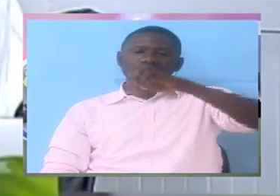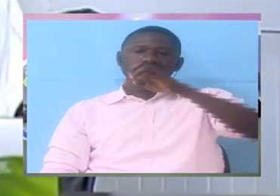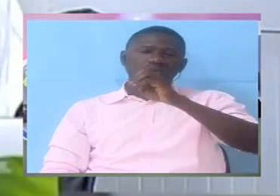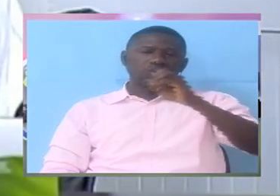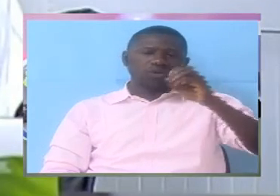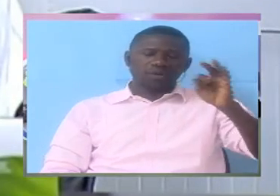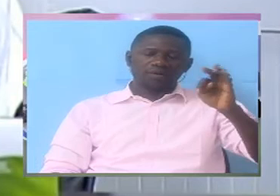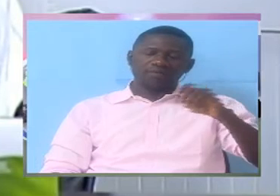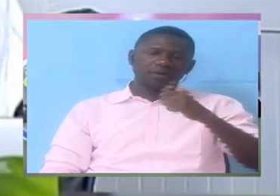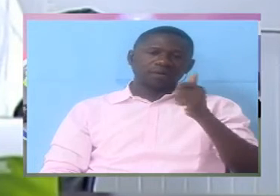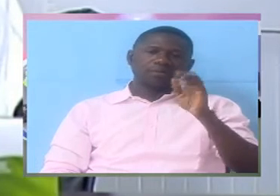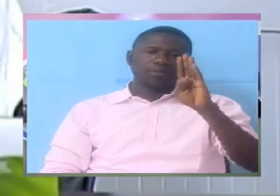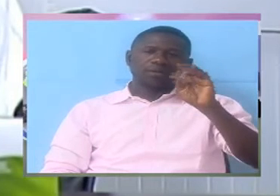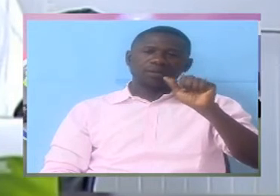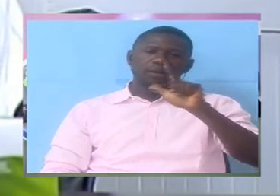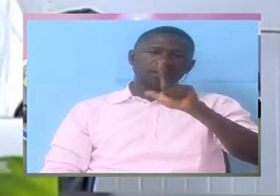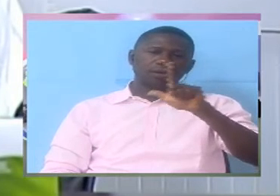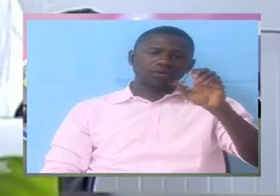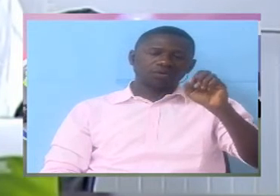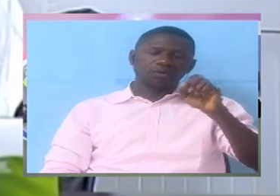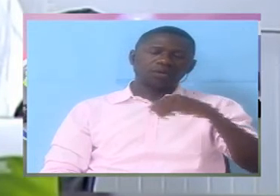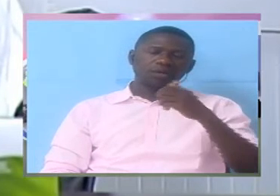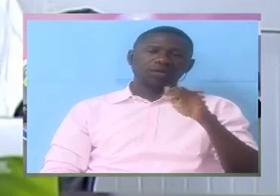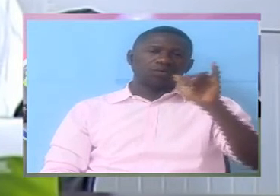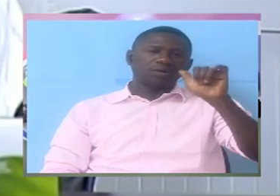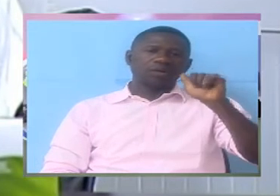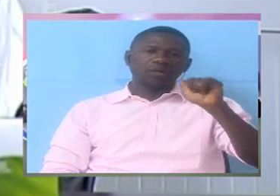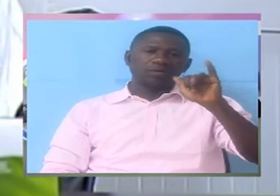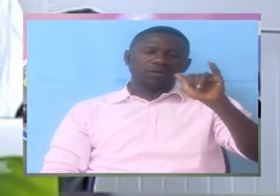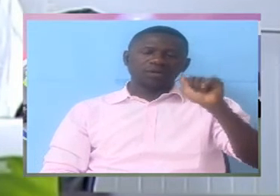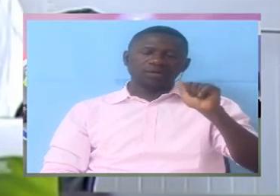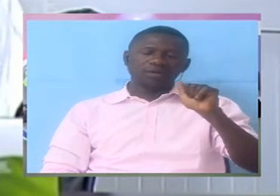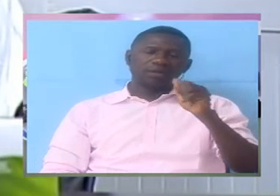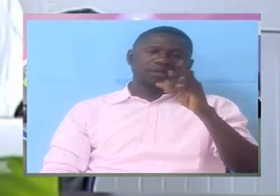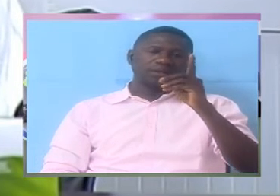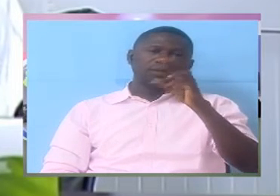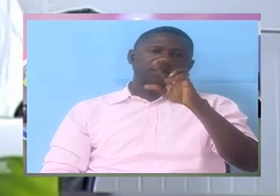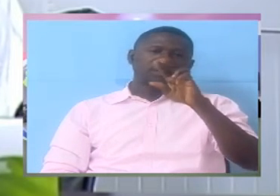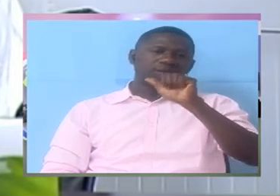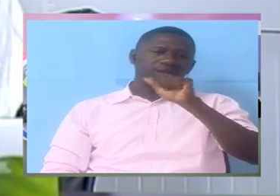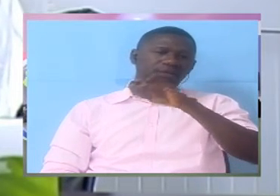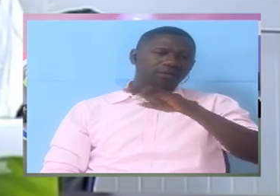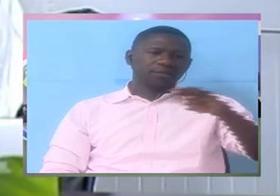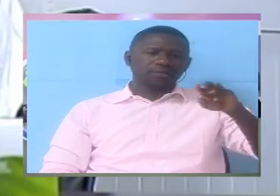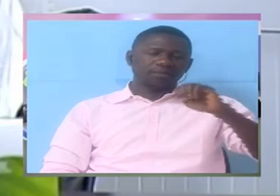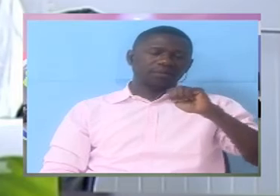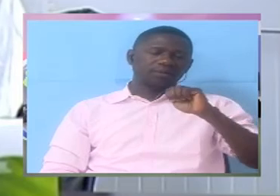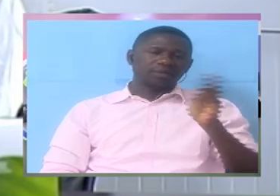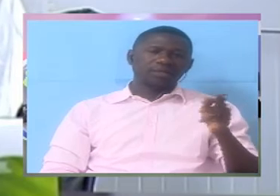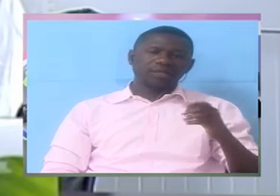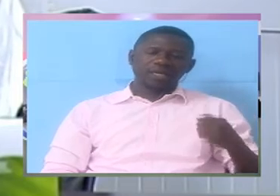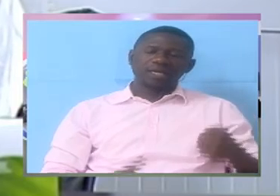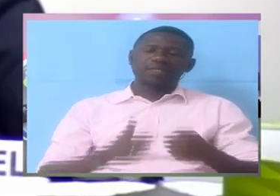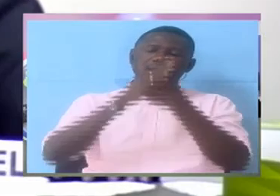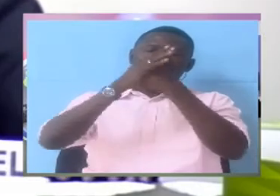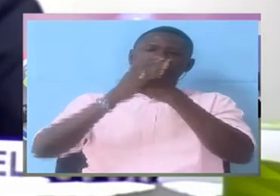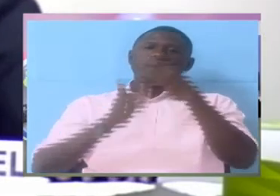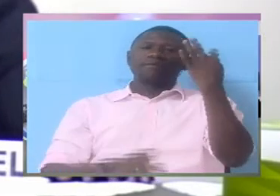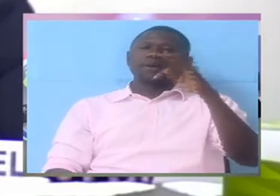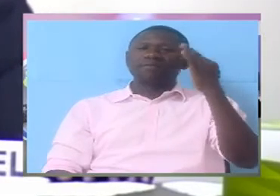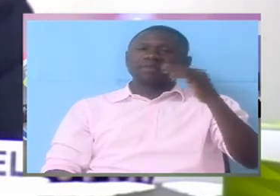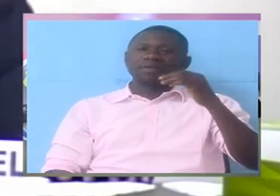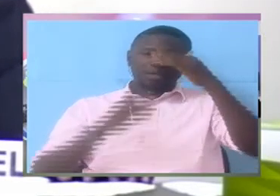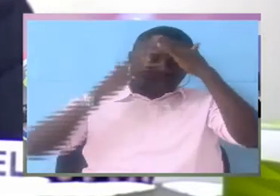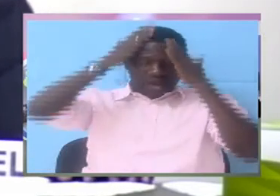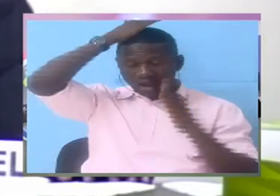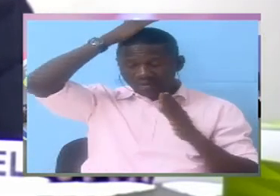and Drammeh, and others, when they unlawfully attacked Farafeni and murdered our